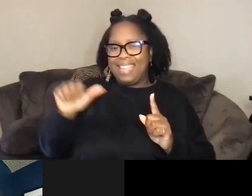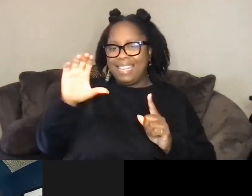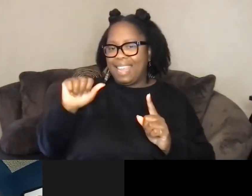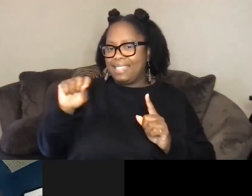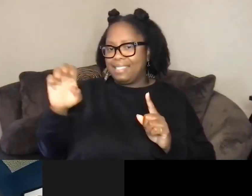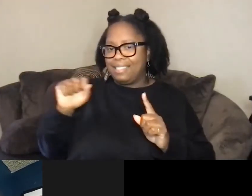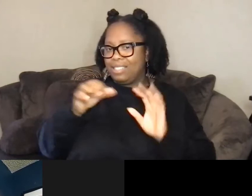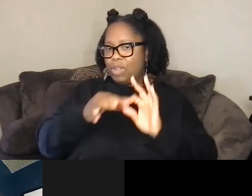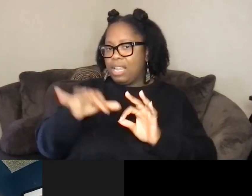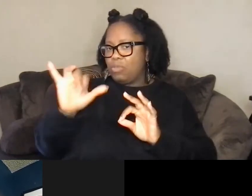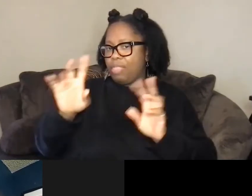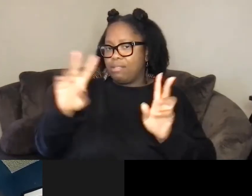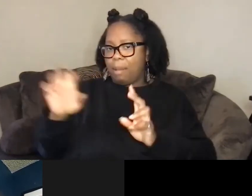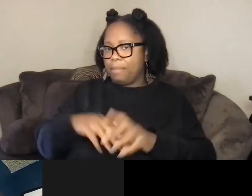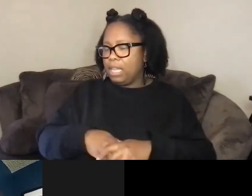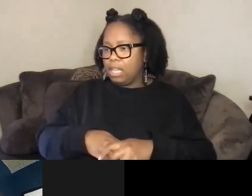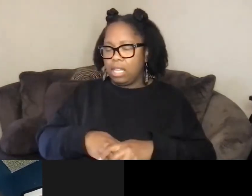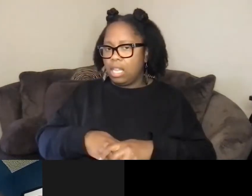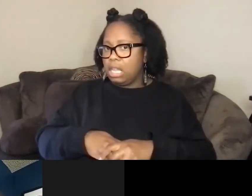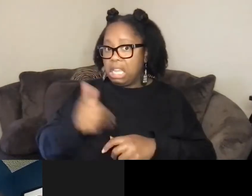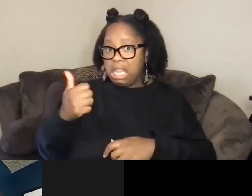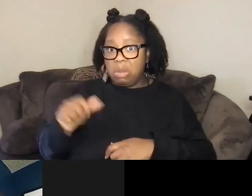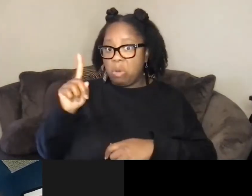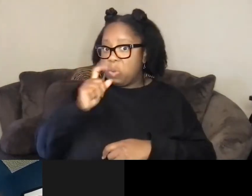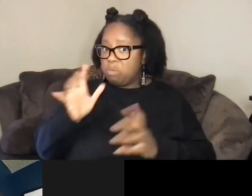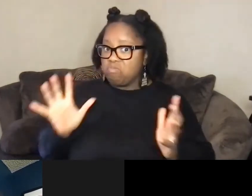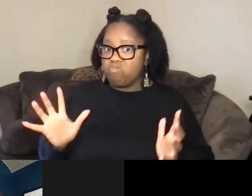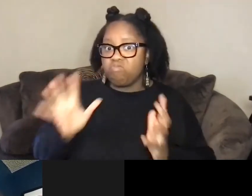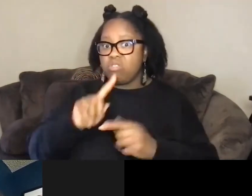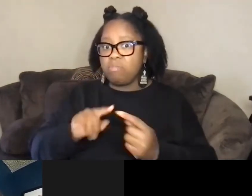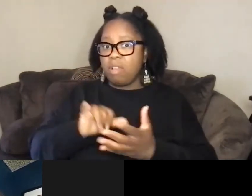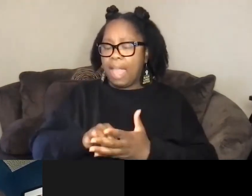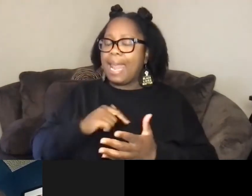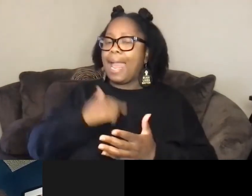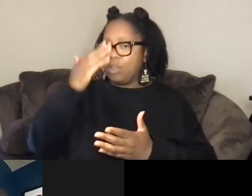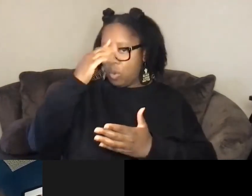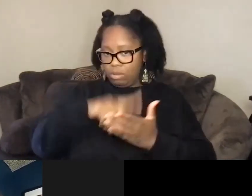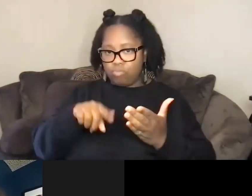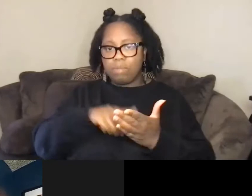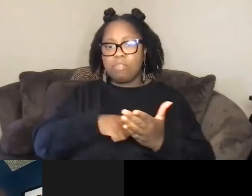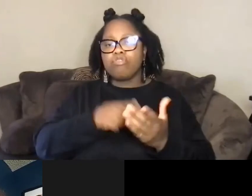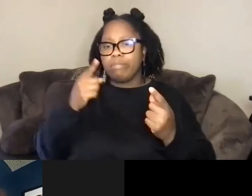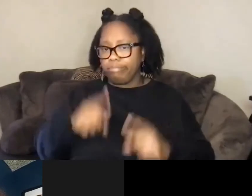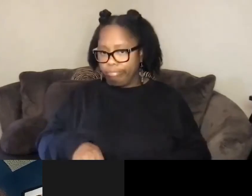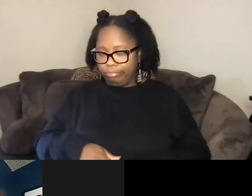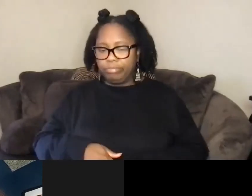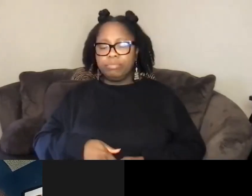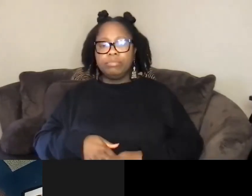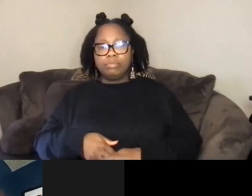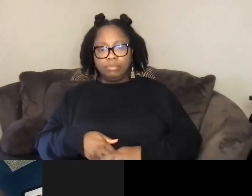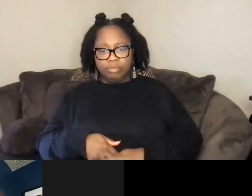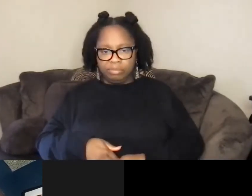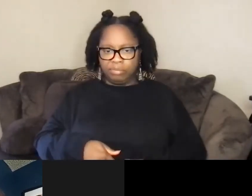So I don't know of anyone who's pushed about that. I certainly know the discrimination exists. I